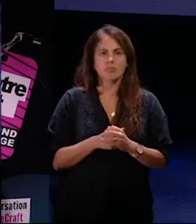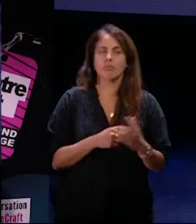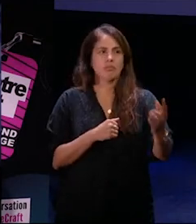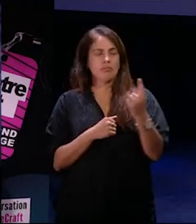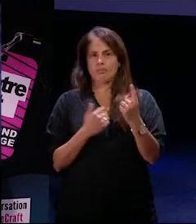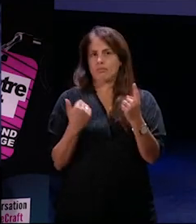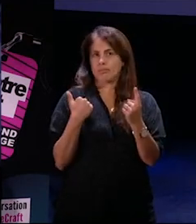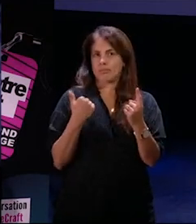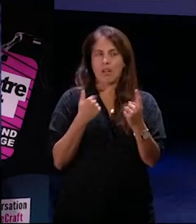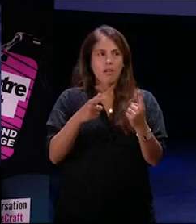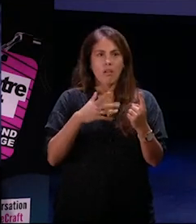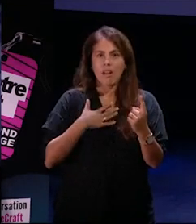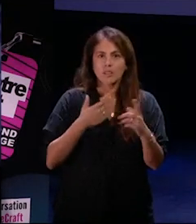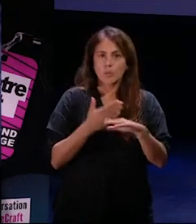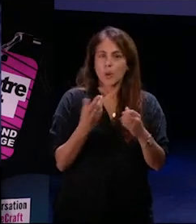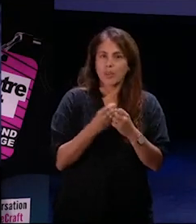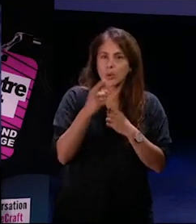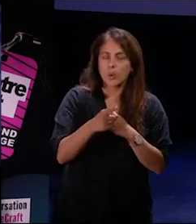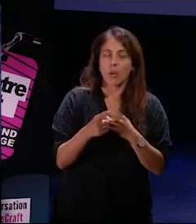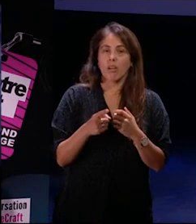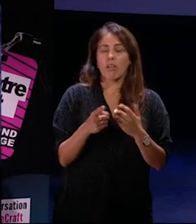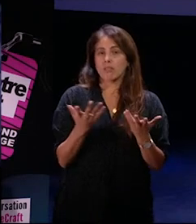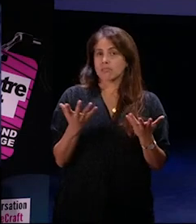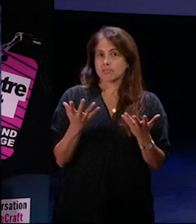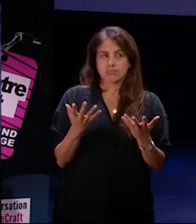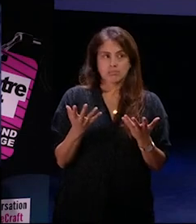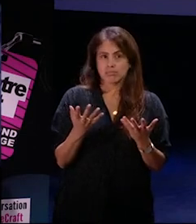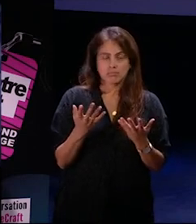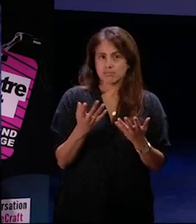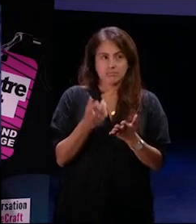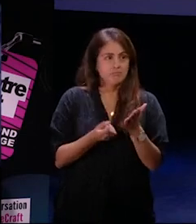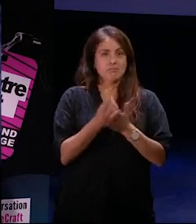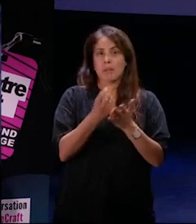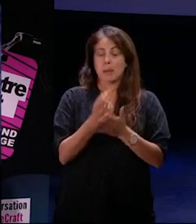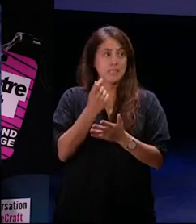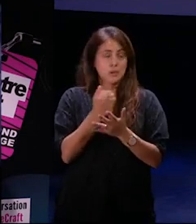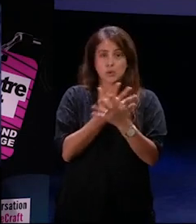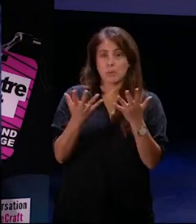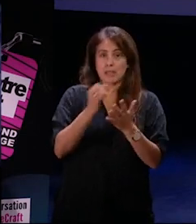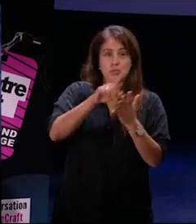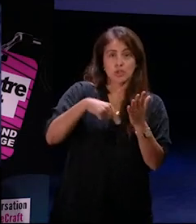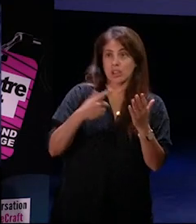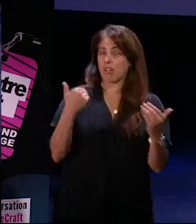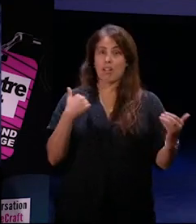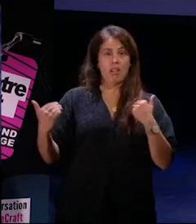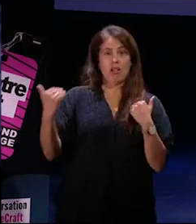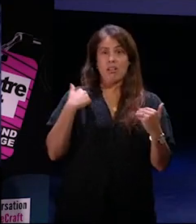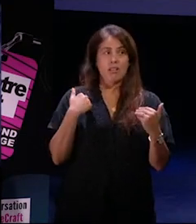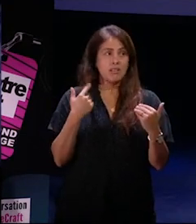la, la, la, la, la, I'd really like to work with you on this. Sometimes you've got too many projects than you want because they all